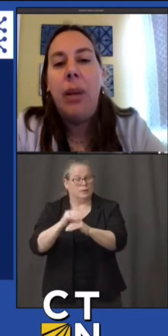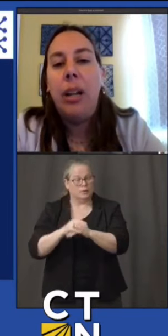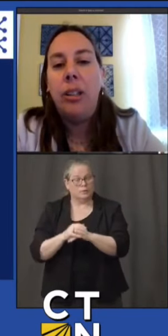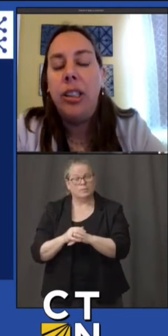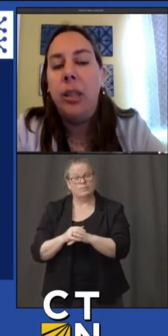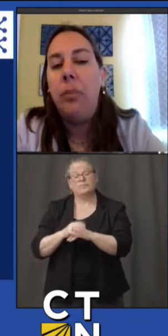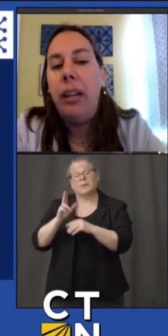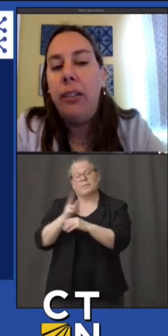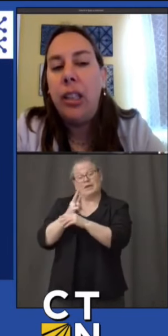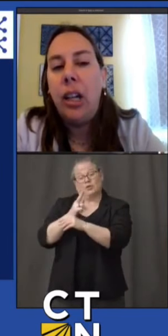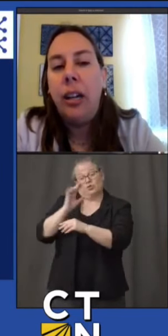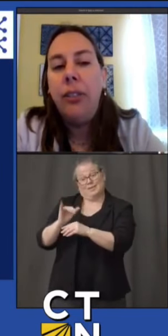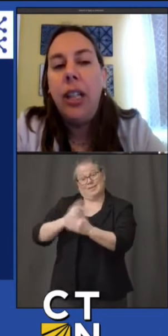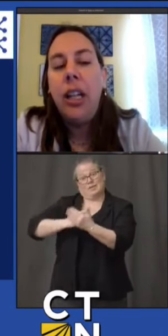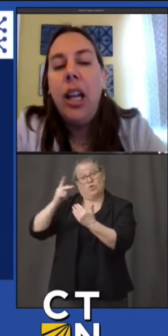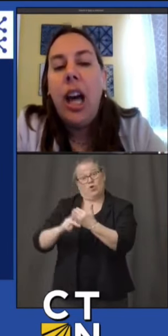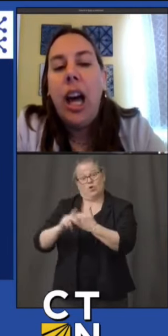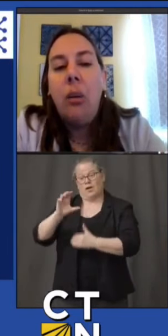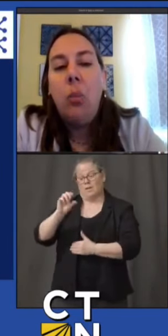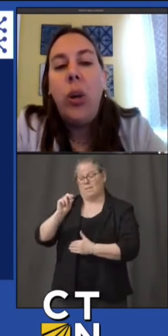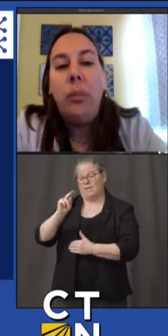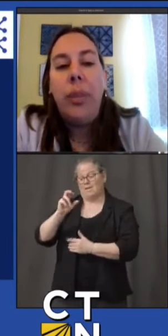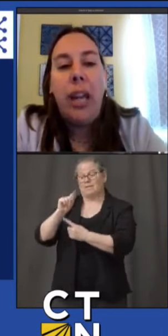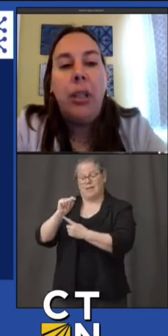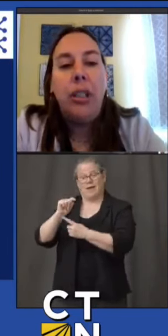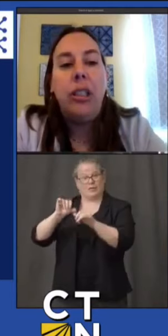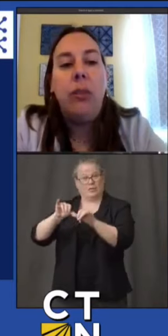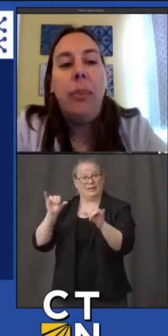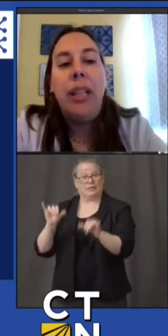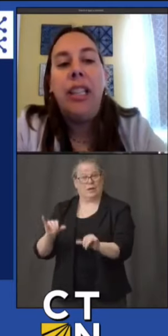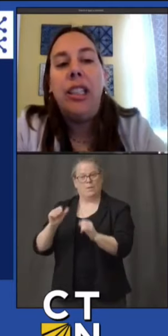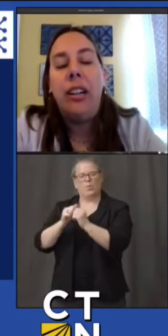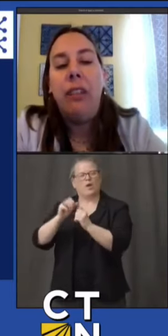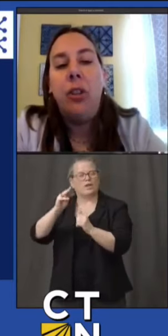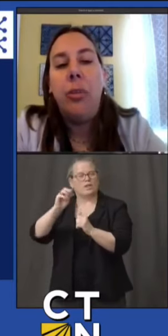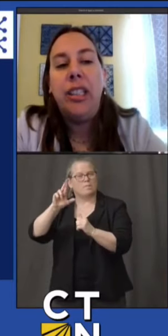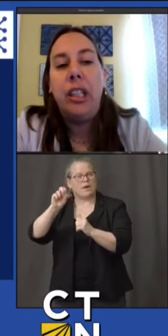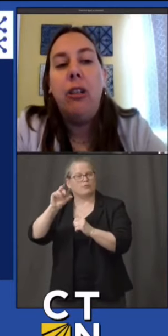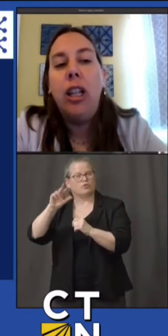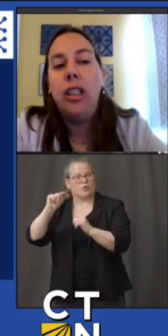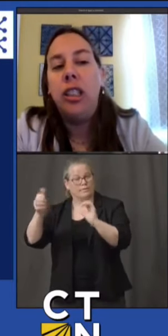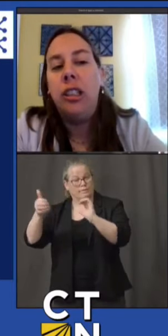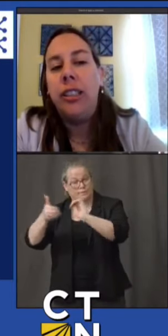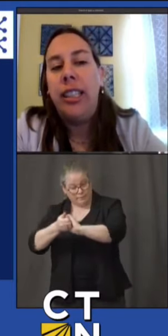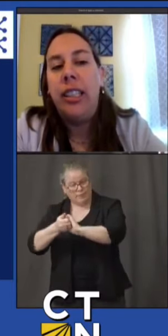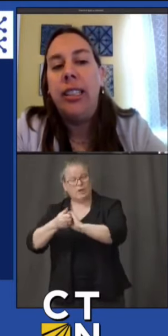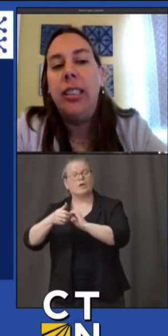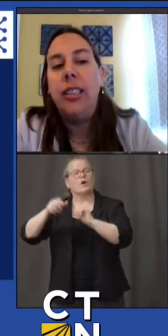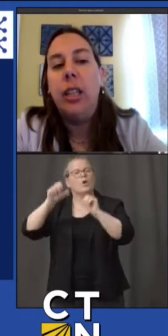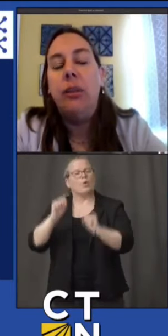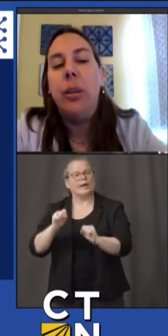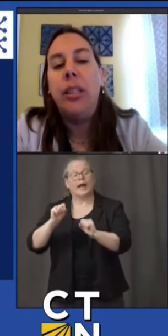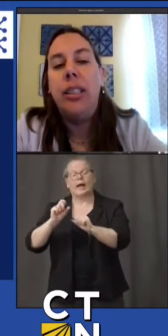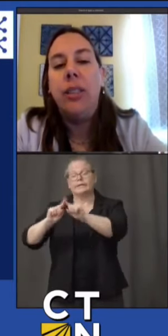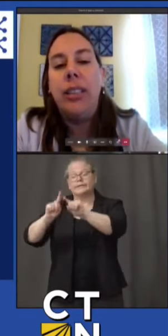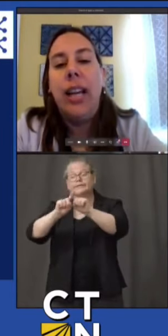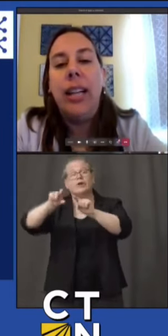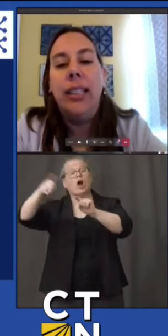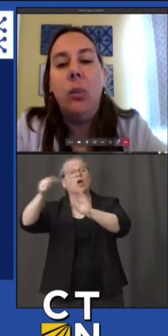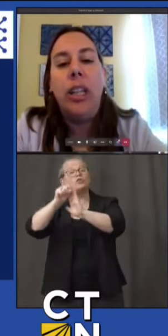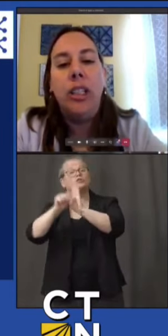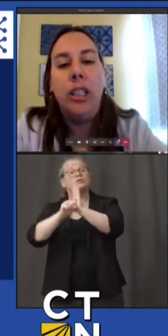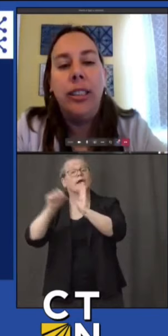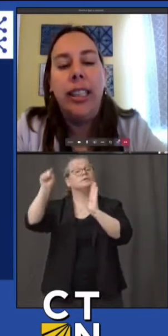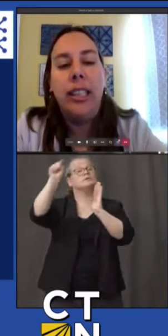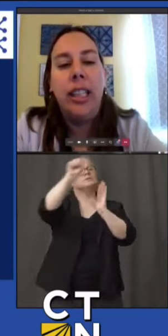in partnership with Microsoft, we'll be able to rapidly share information across jurisdictions. So if a person resides